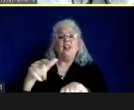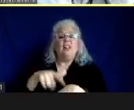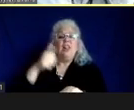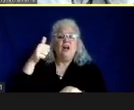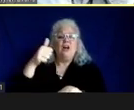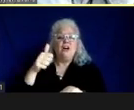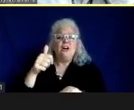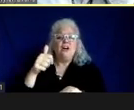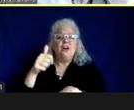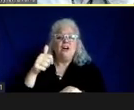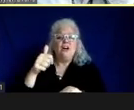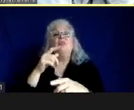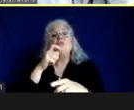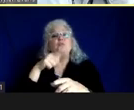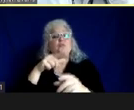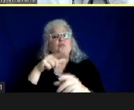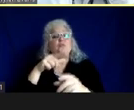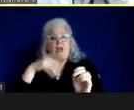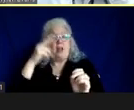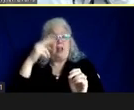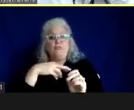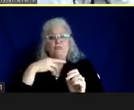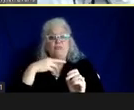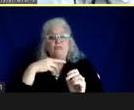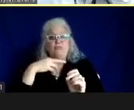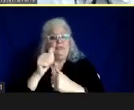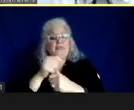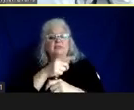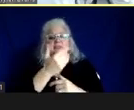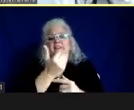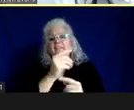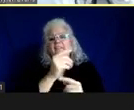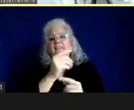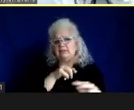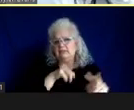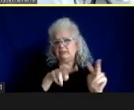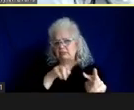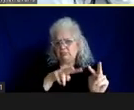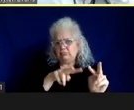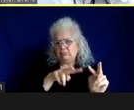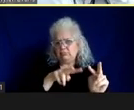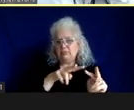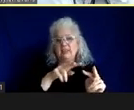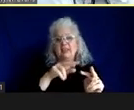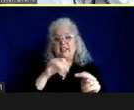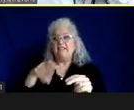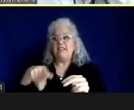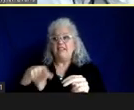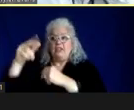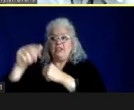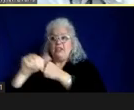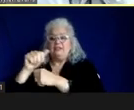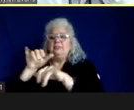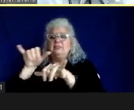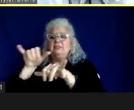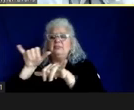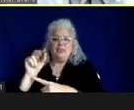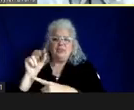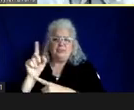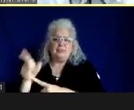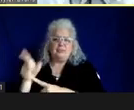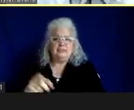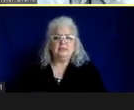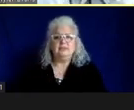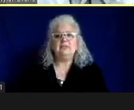second appointment there. There's QR codes that can help folks do that. Next slide. Now, again, this is